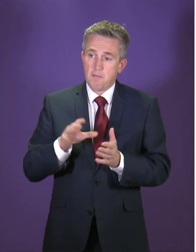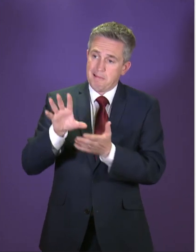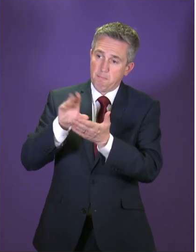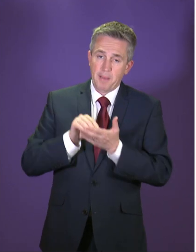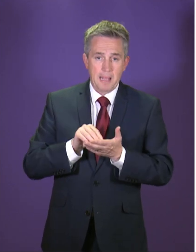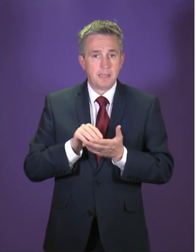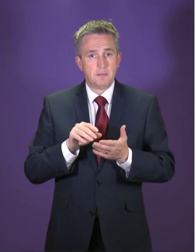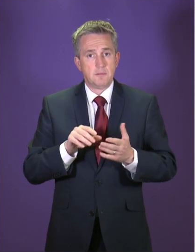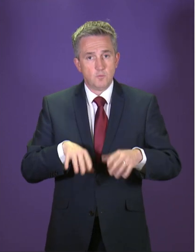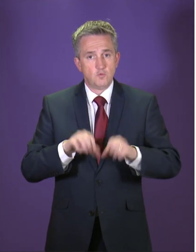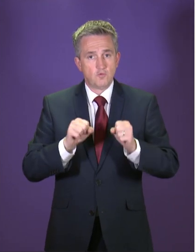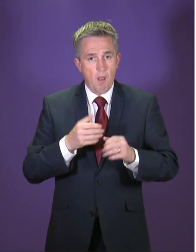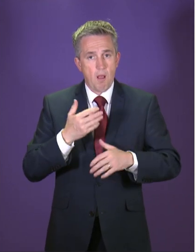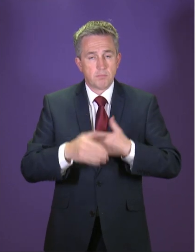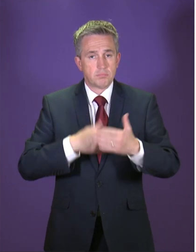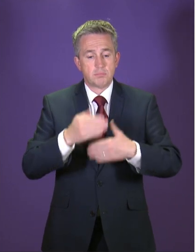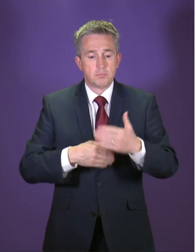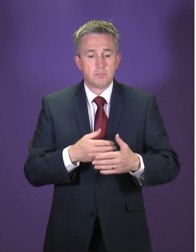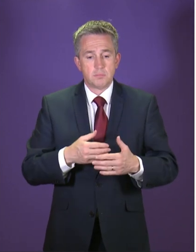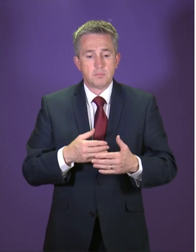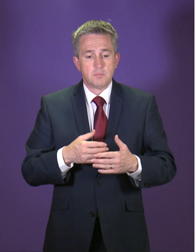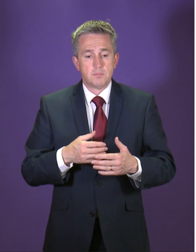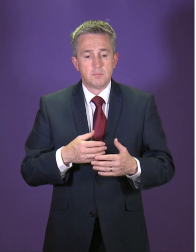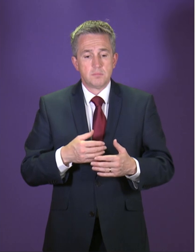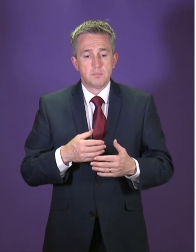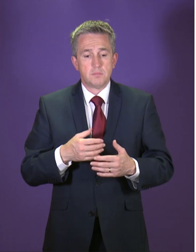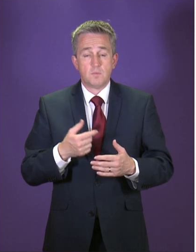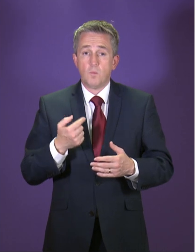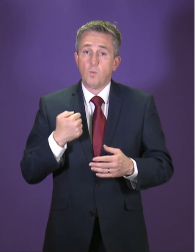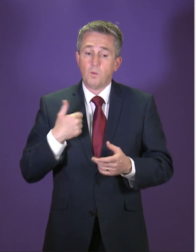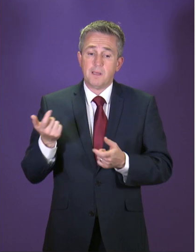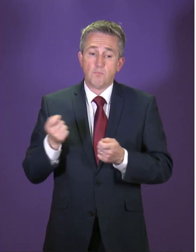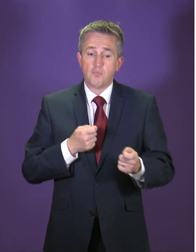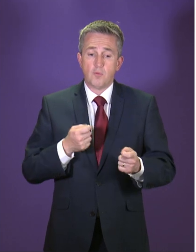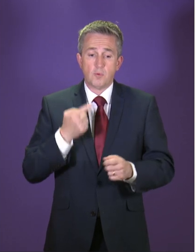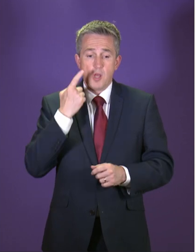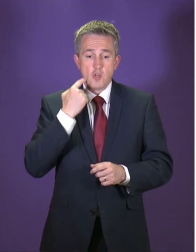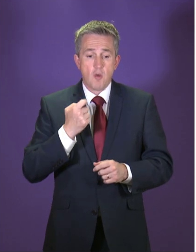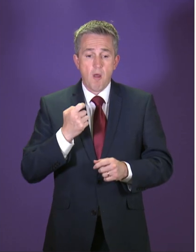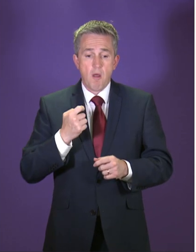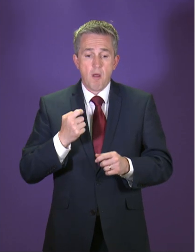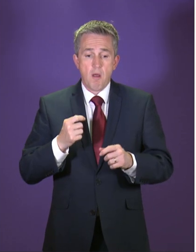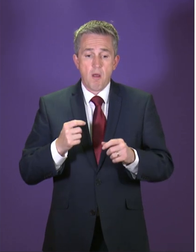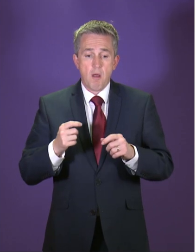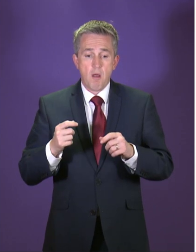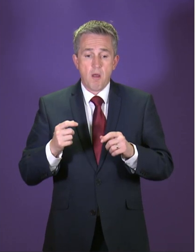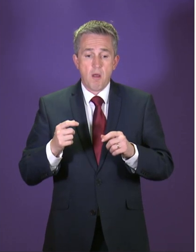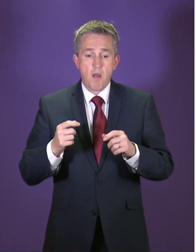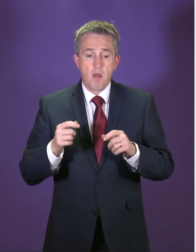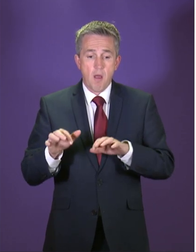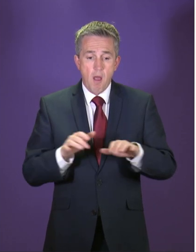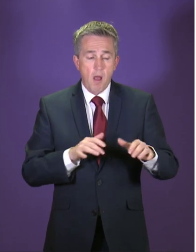capital. As we came, you came along with a young artist who is sitting just at